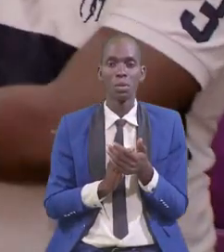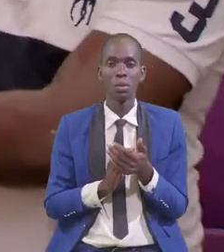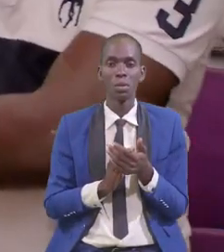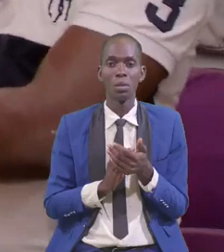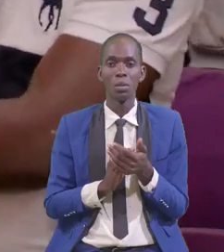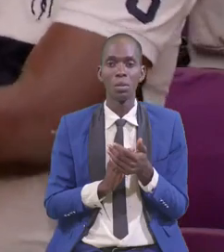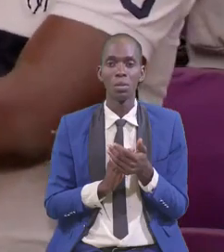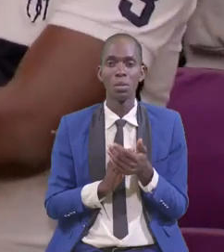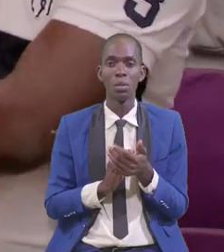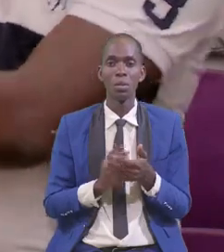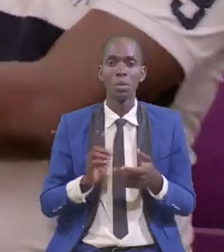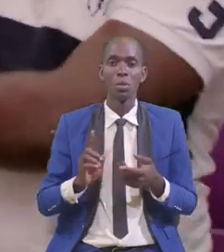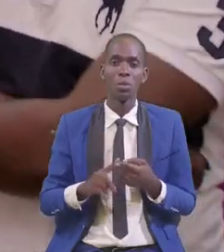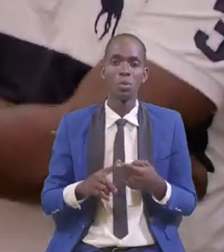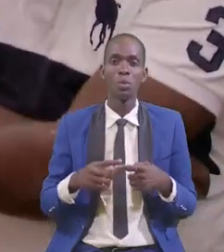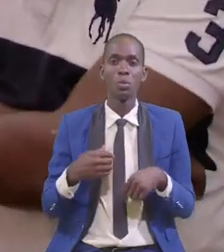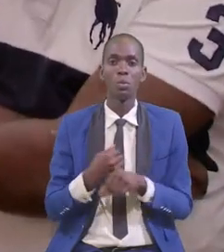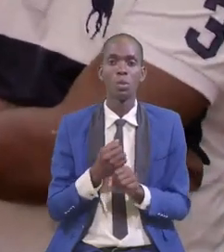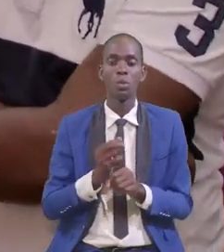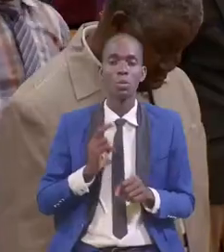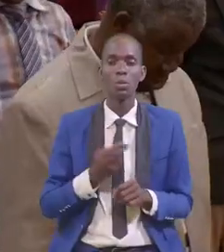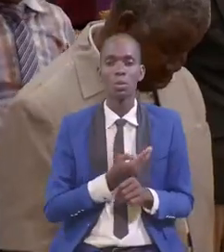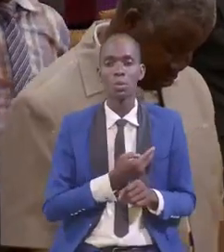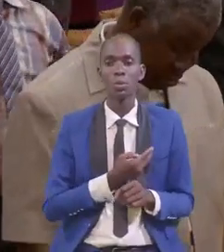to make us sin or do anything